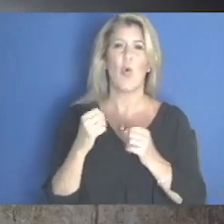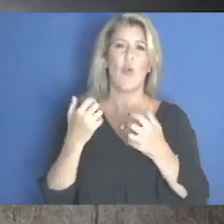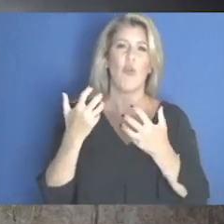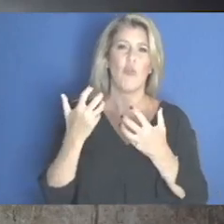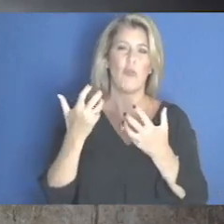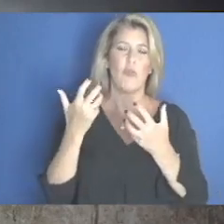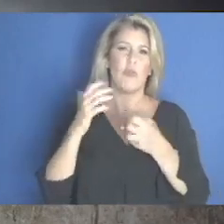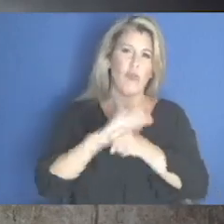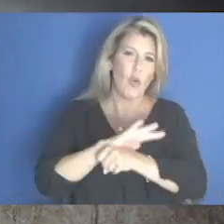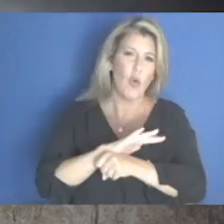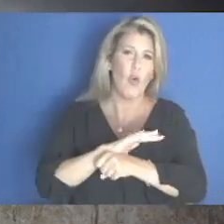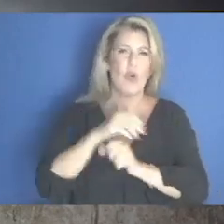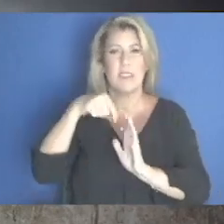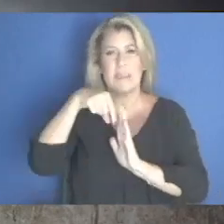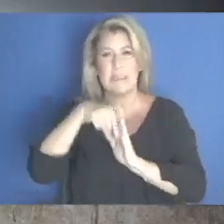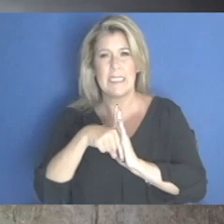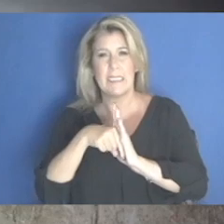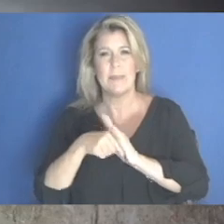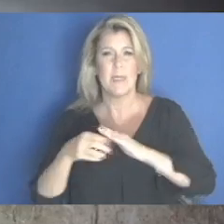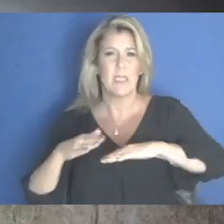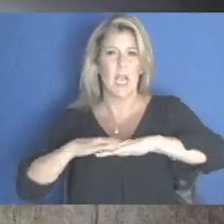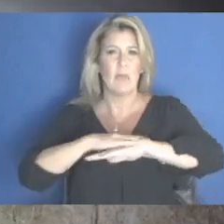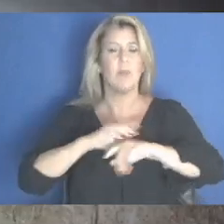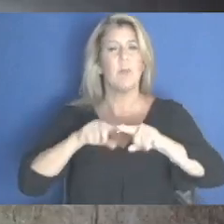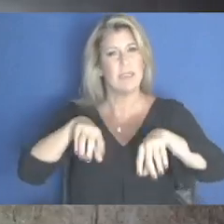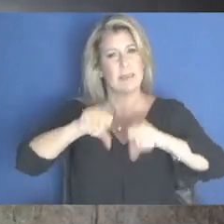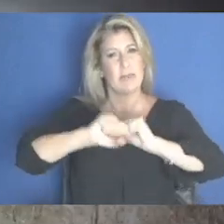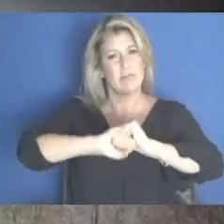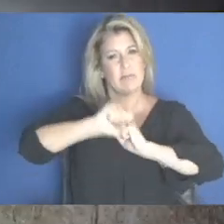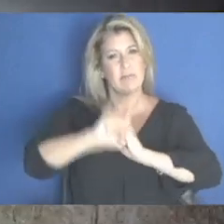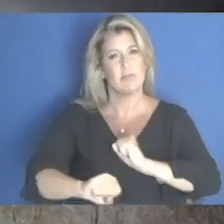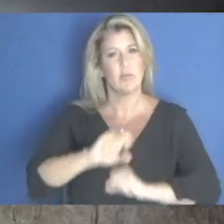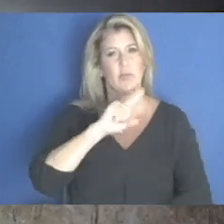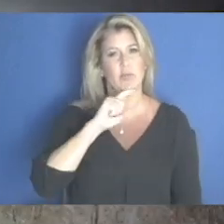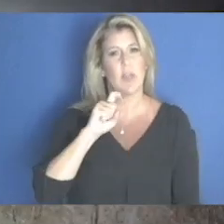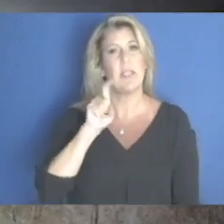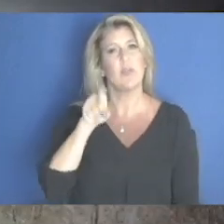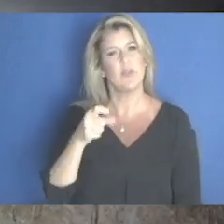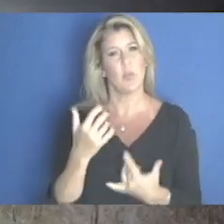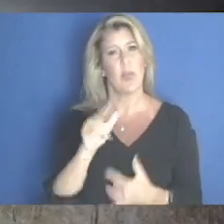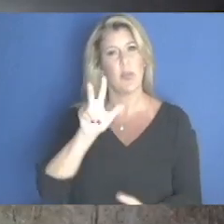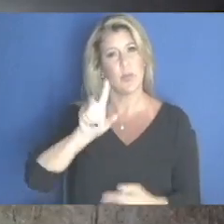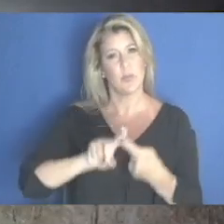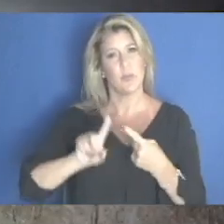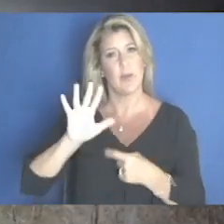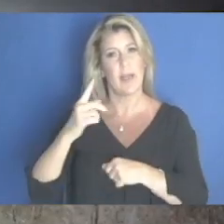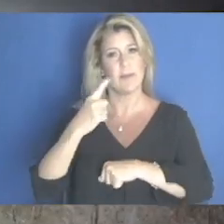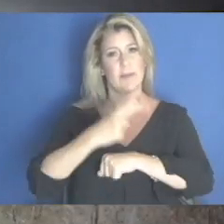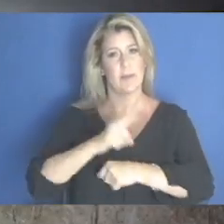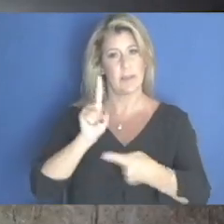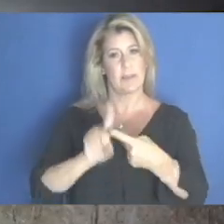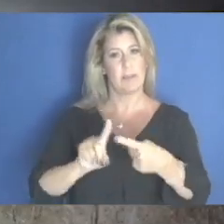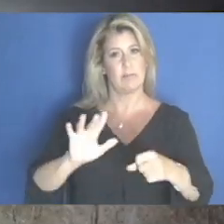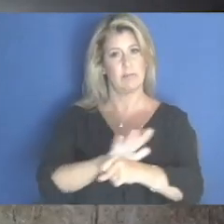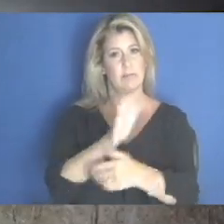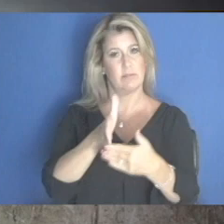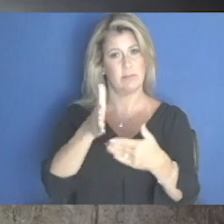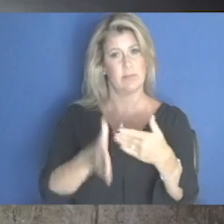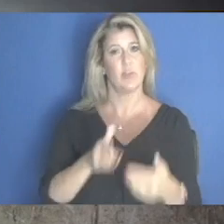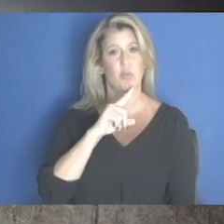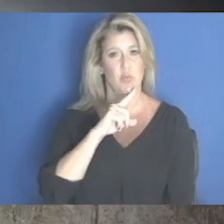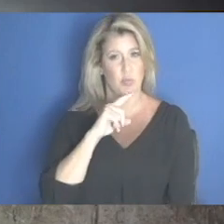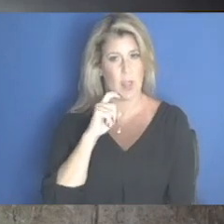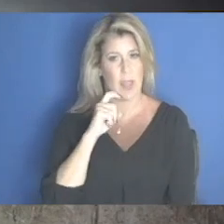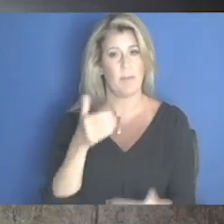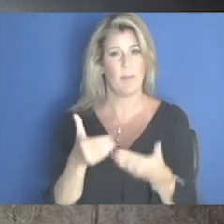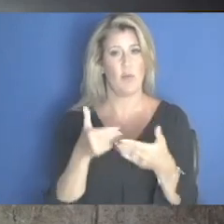but it takes a little longer to dry. You want to wait 3 to 5 days for no paint gel stain to dry before you